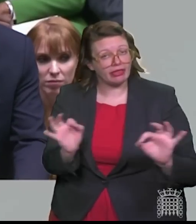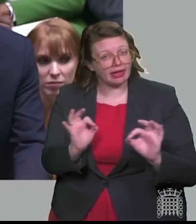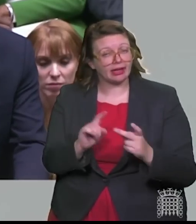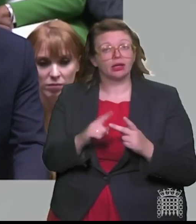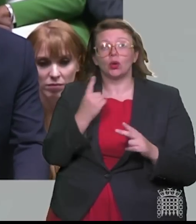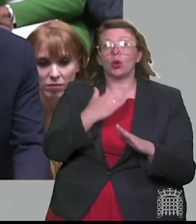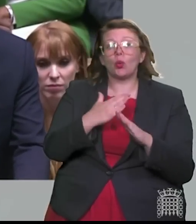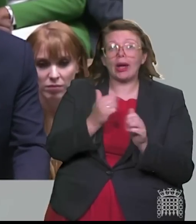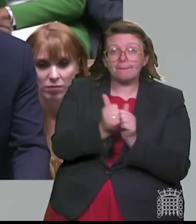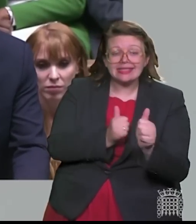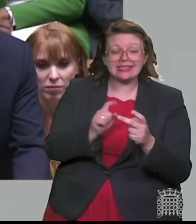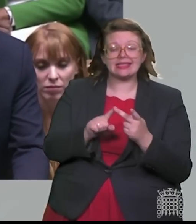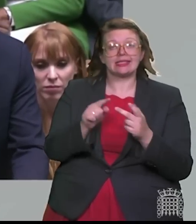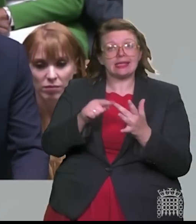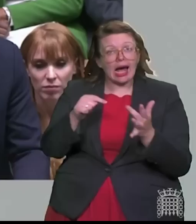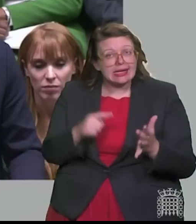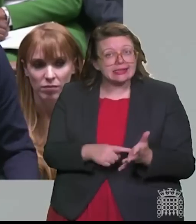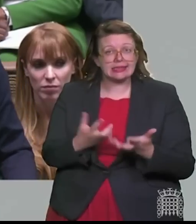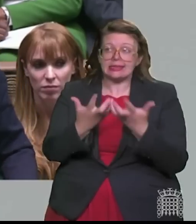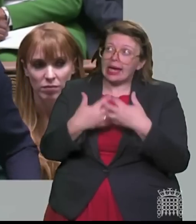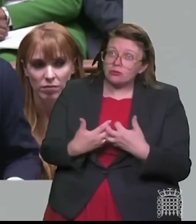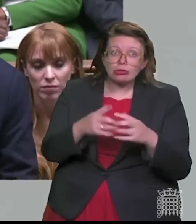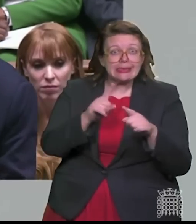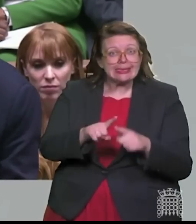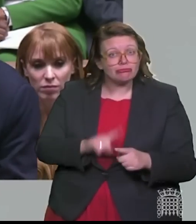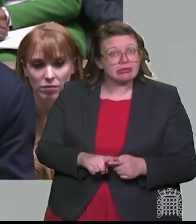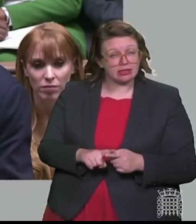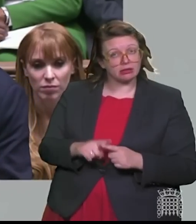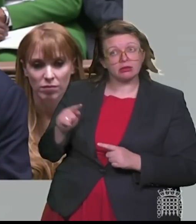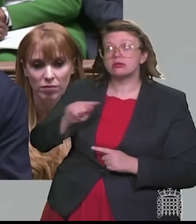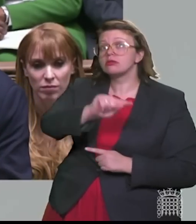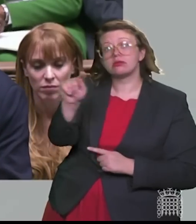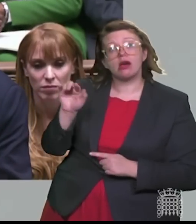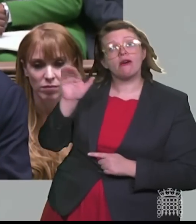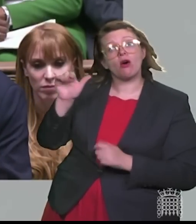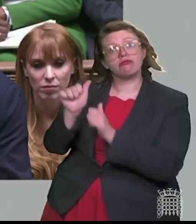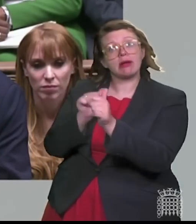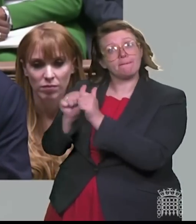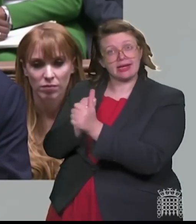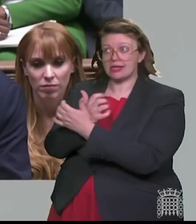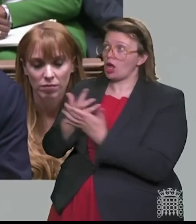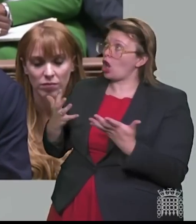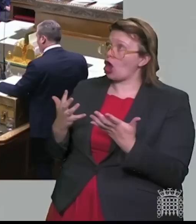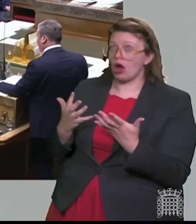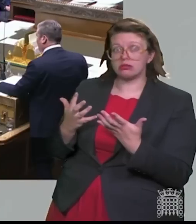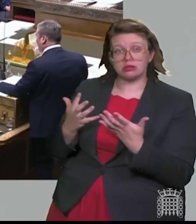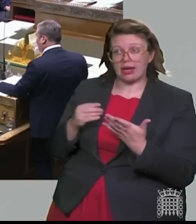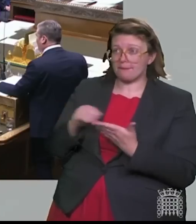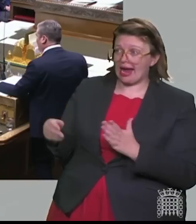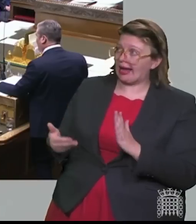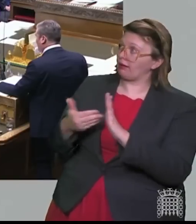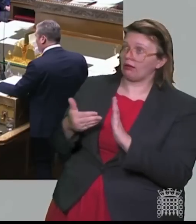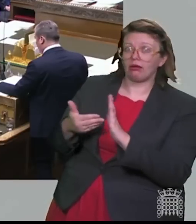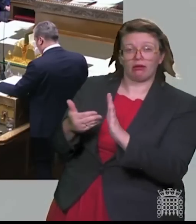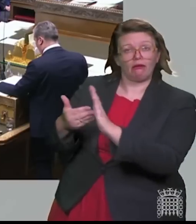engineering, healthcare, architecture, welding can pay foreign workers 20% less than British workers for